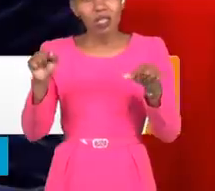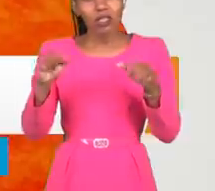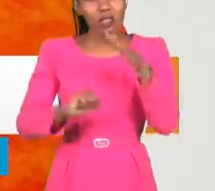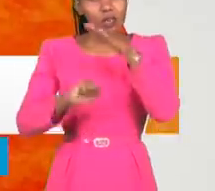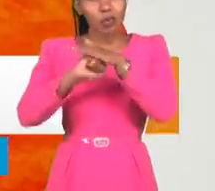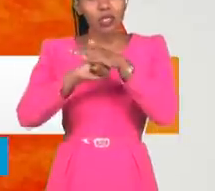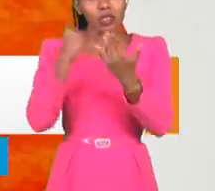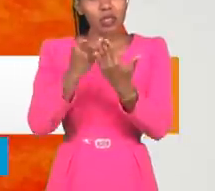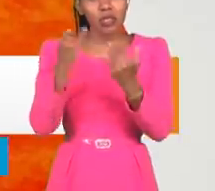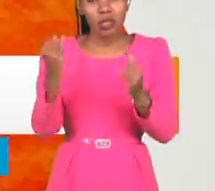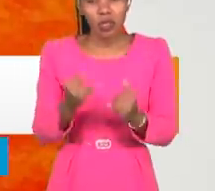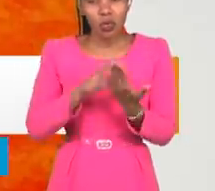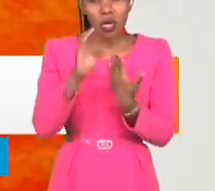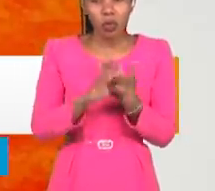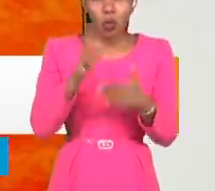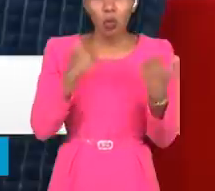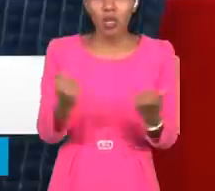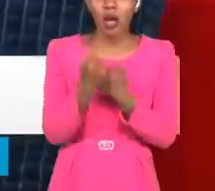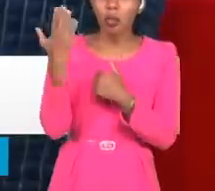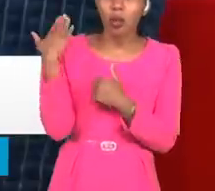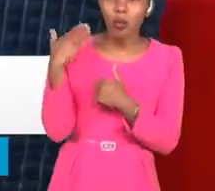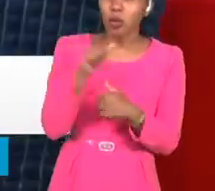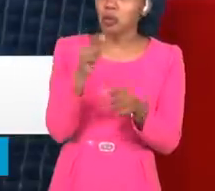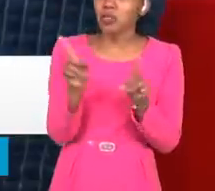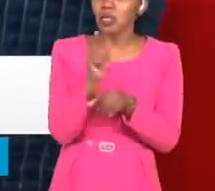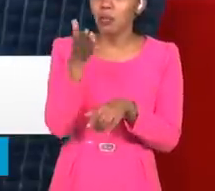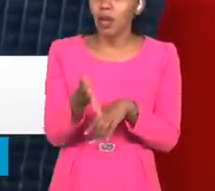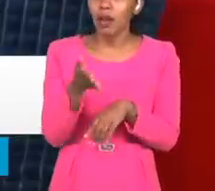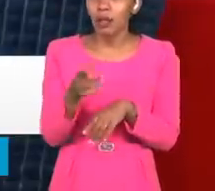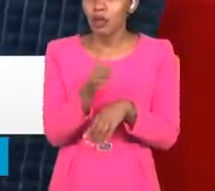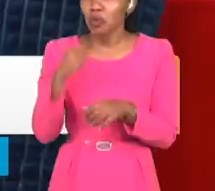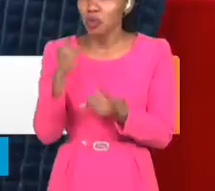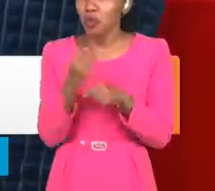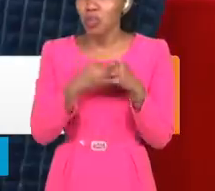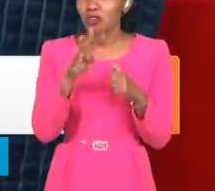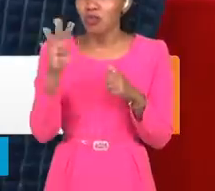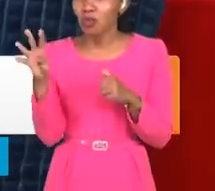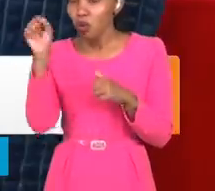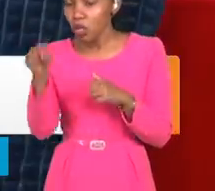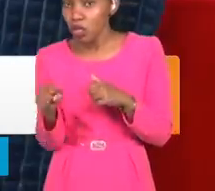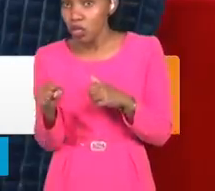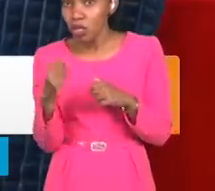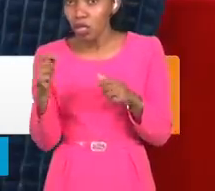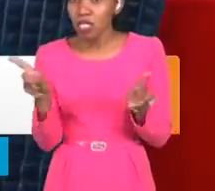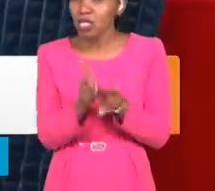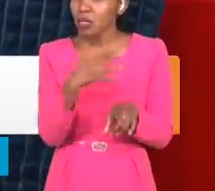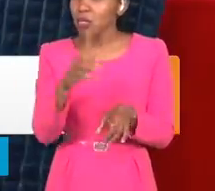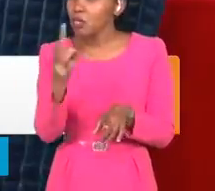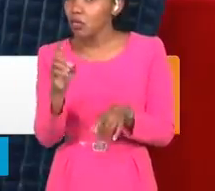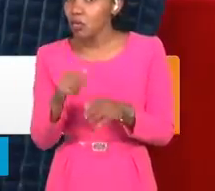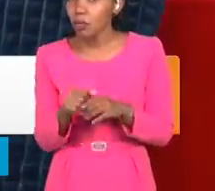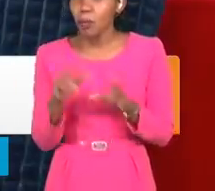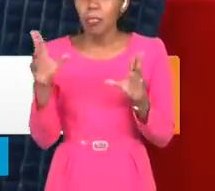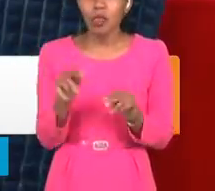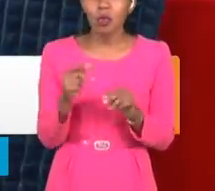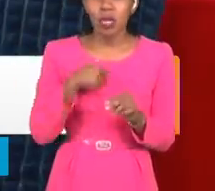see, whatever we did then, sio kitu inafanywa sai. Where's Ulifanya 844? Yes. Is it the same thing? It's not the same thing. So